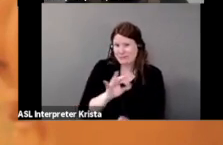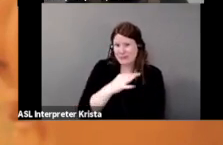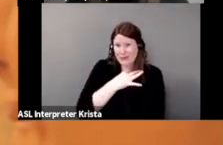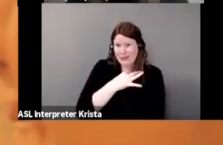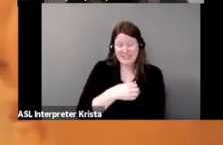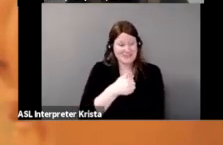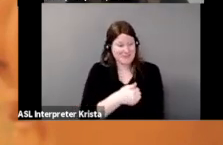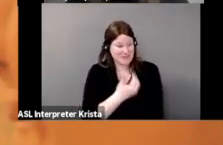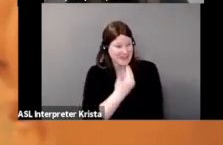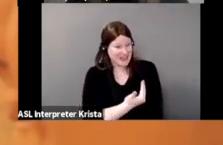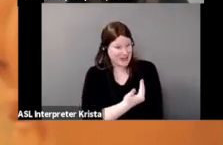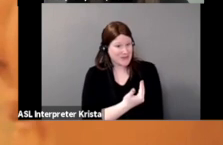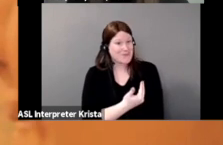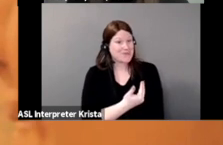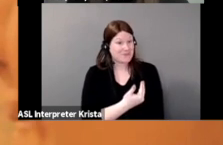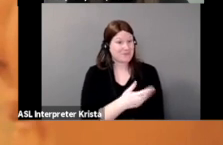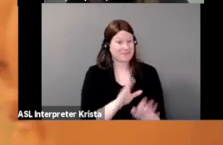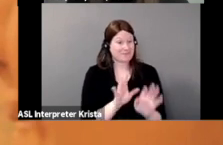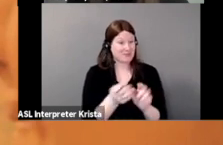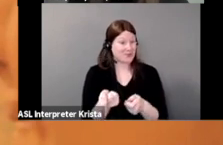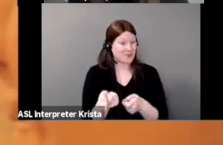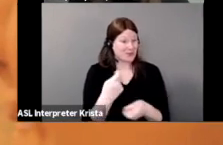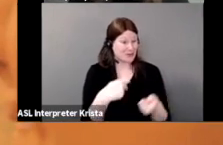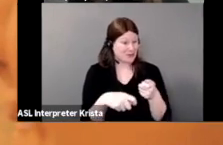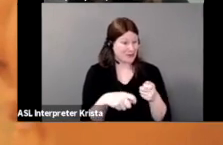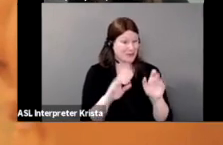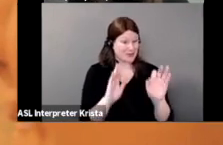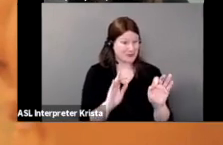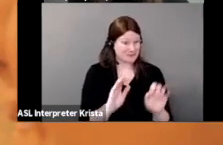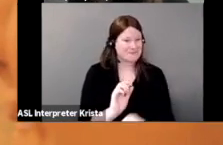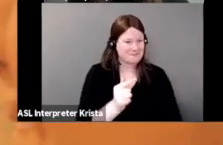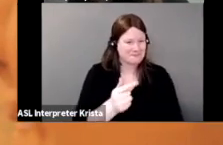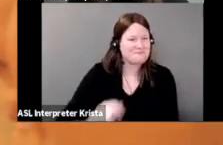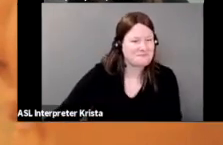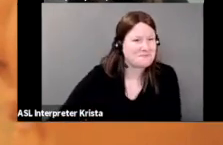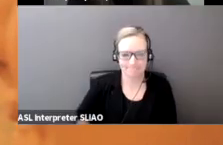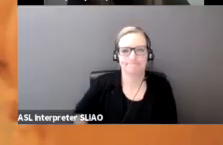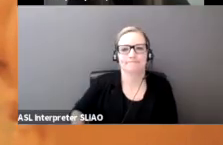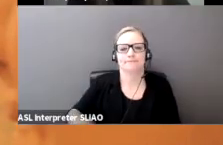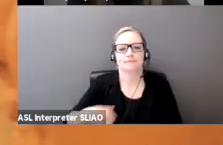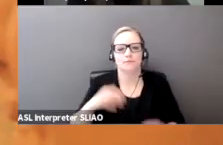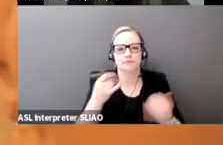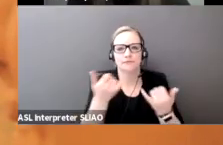thank you. And that wraps up our Q&A. Over to Mickey.